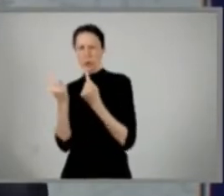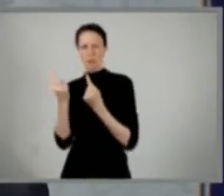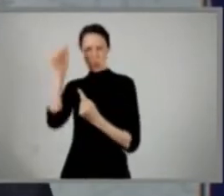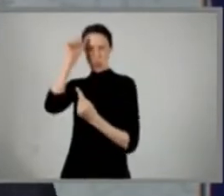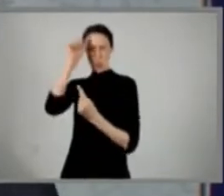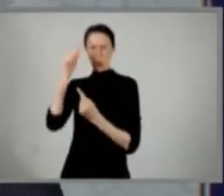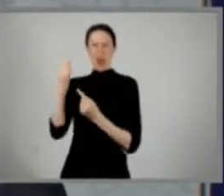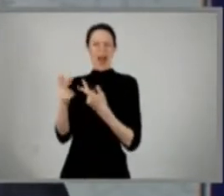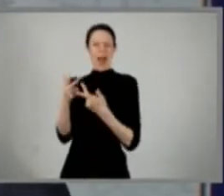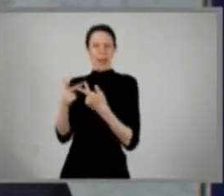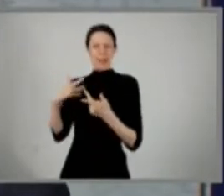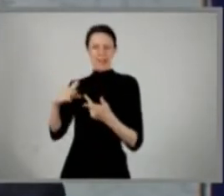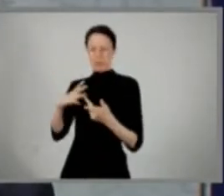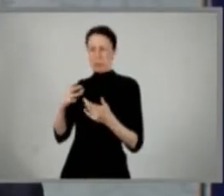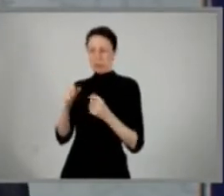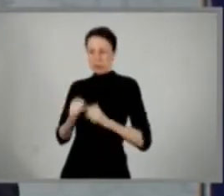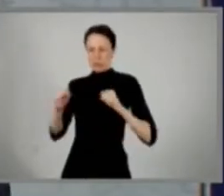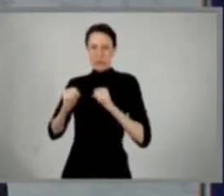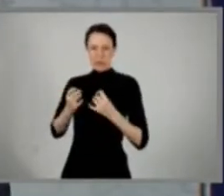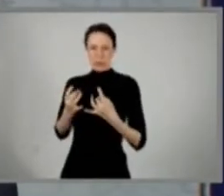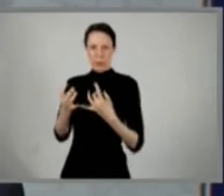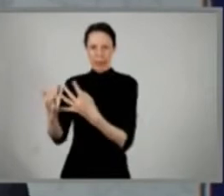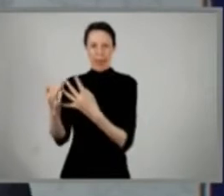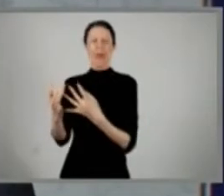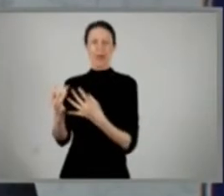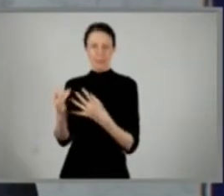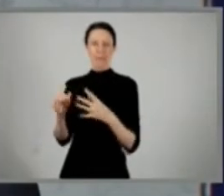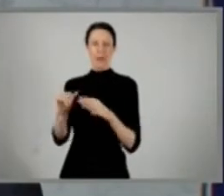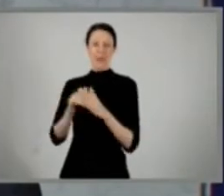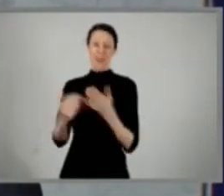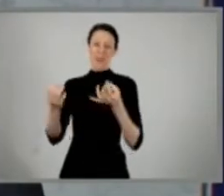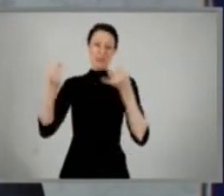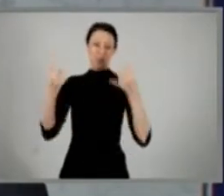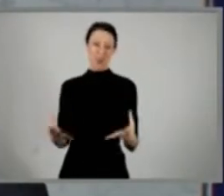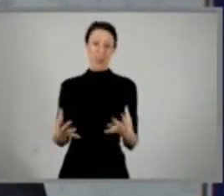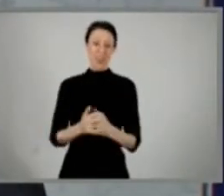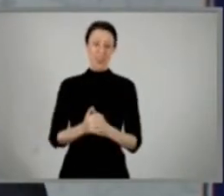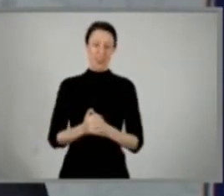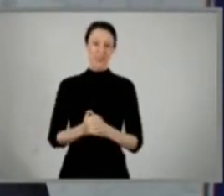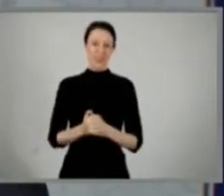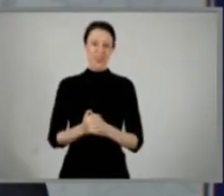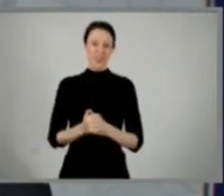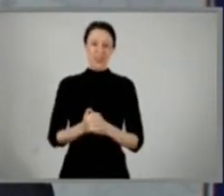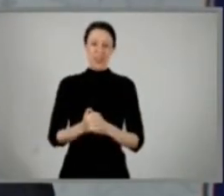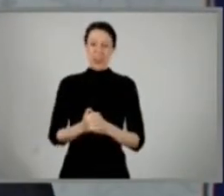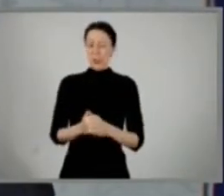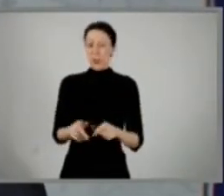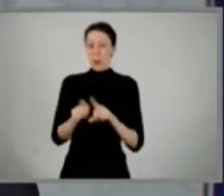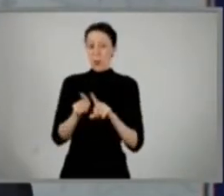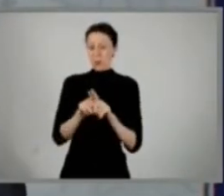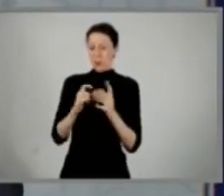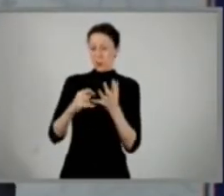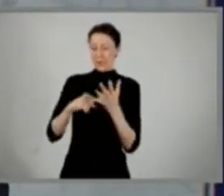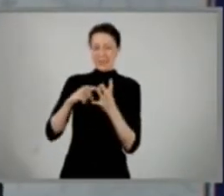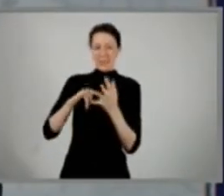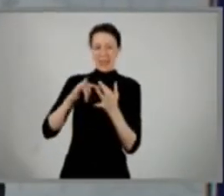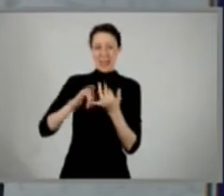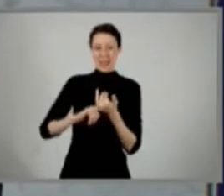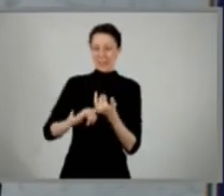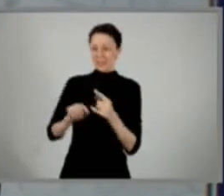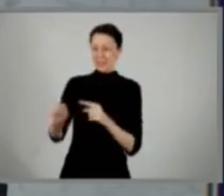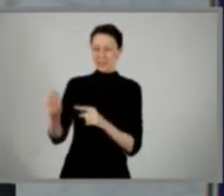the way the states have converged on consistent public health advice to the citizenry in terms of their personal